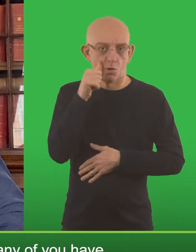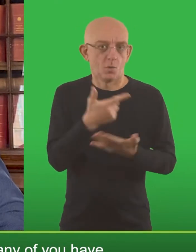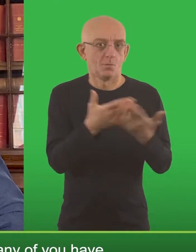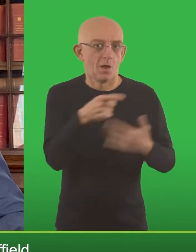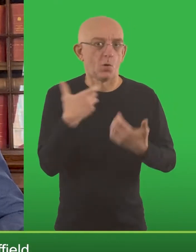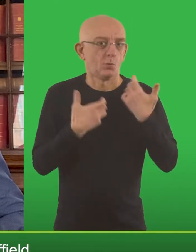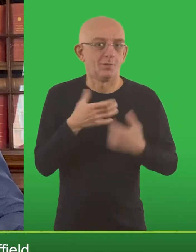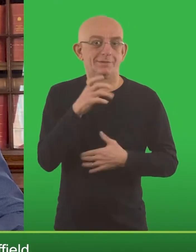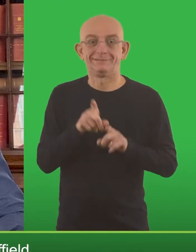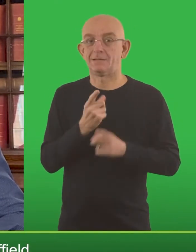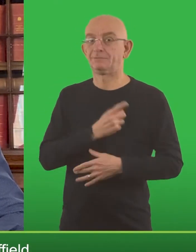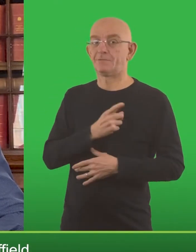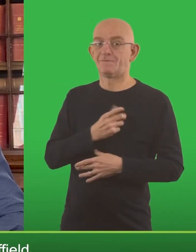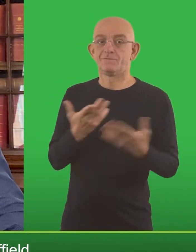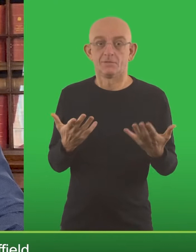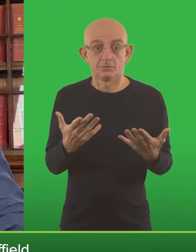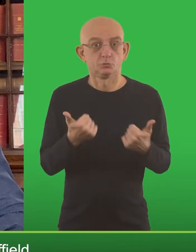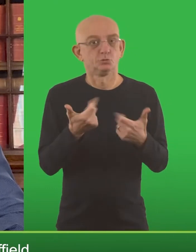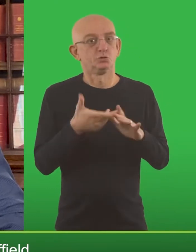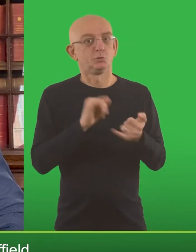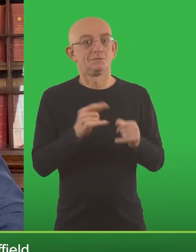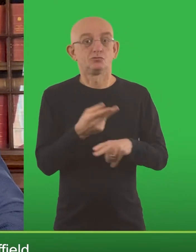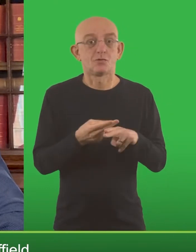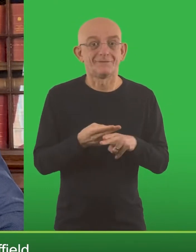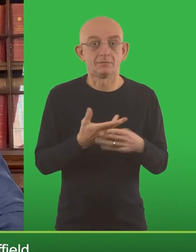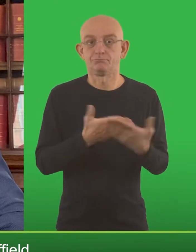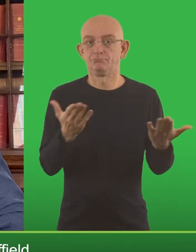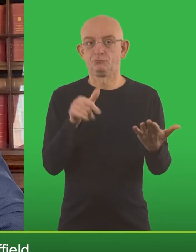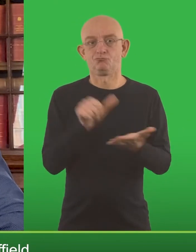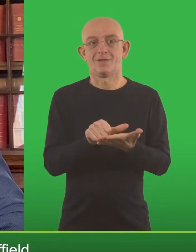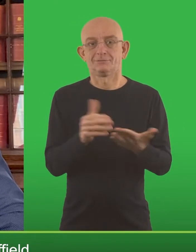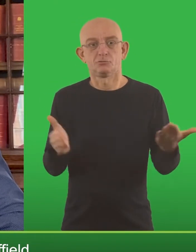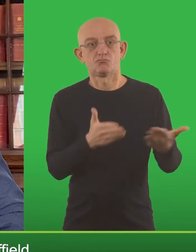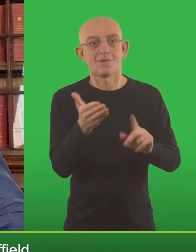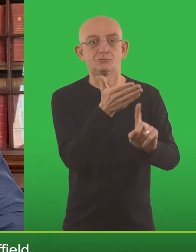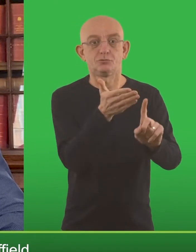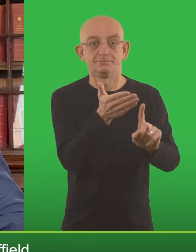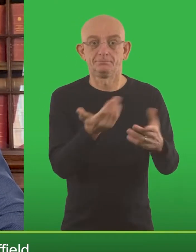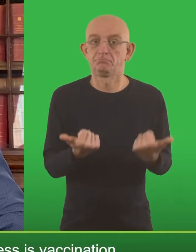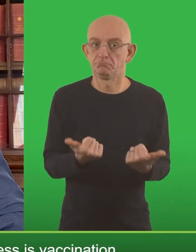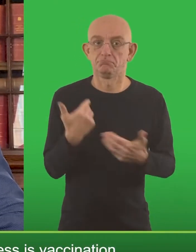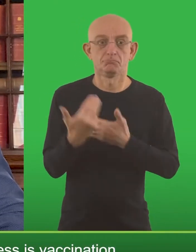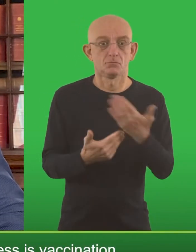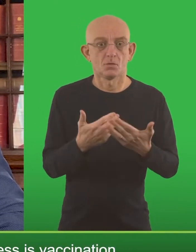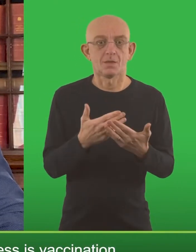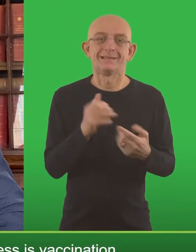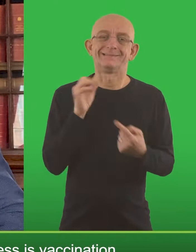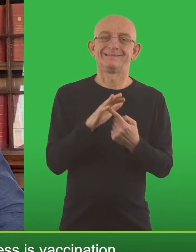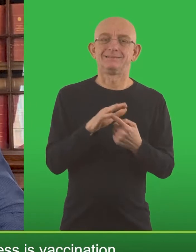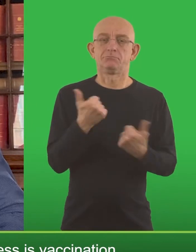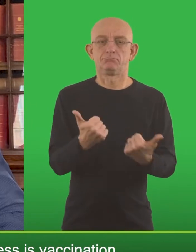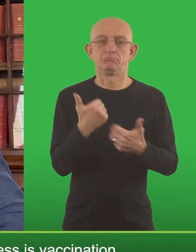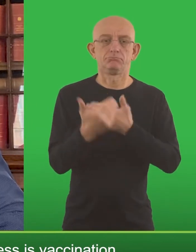that, as have I. So it's good news for Sheffield, and good news that we're heading in the right direction.